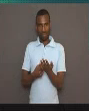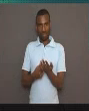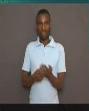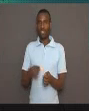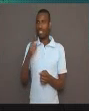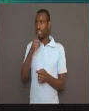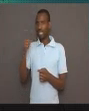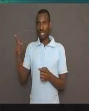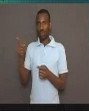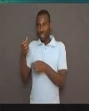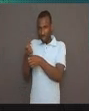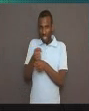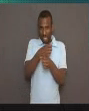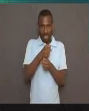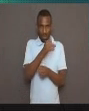them.